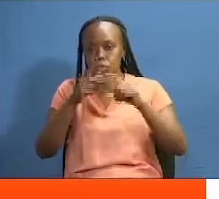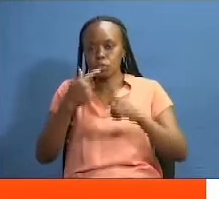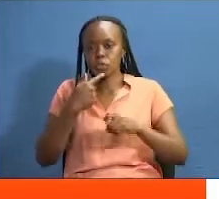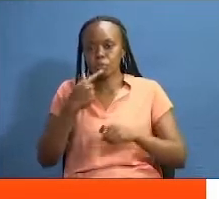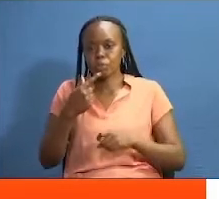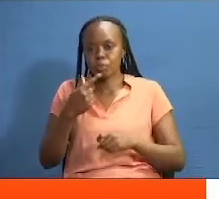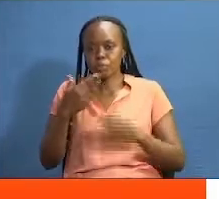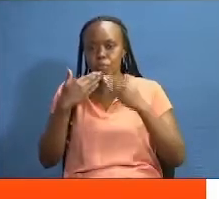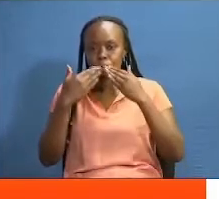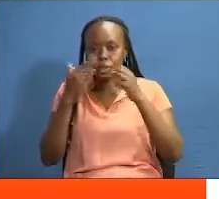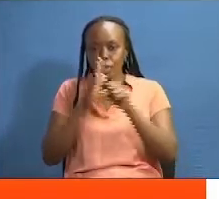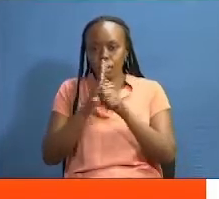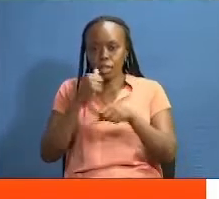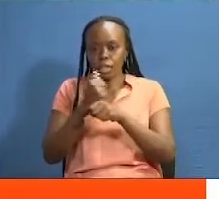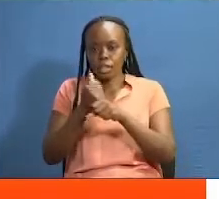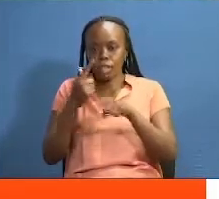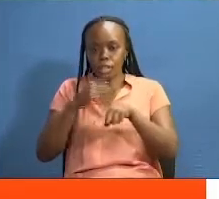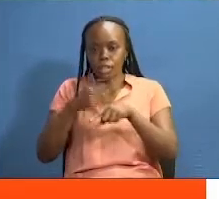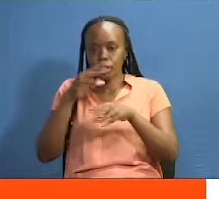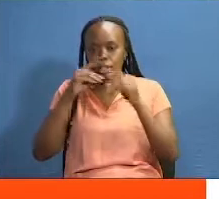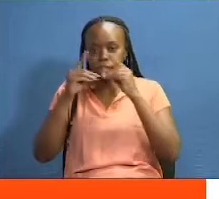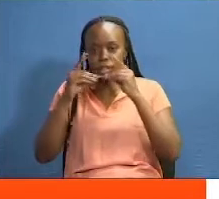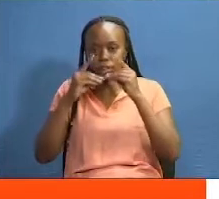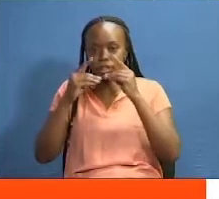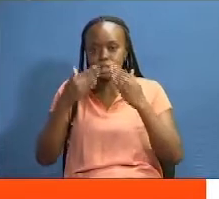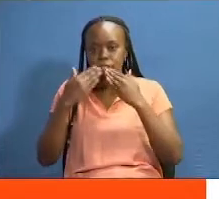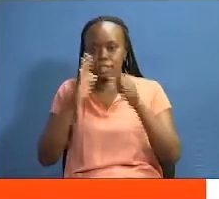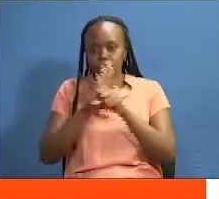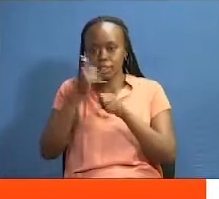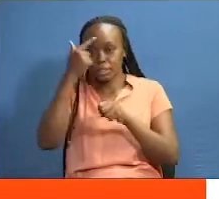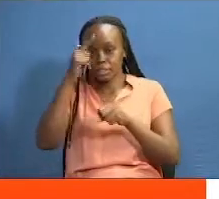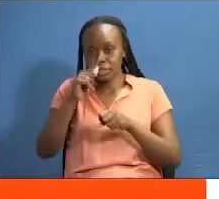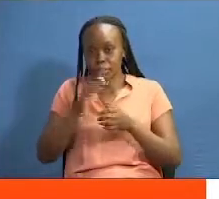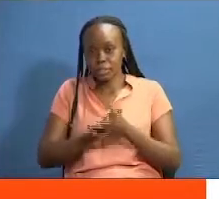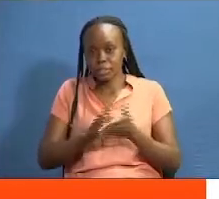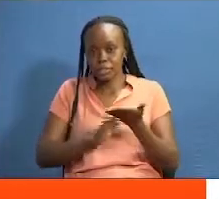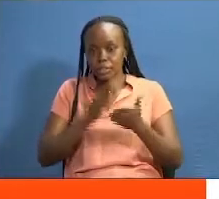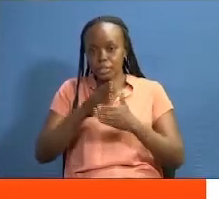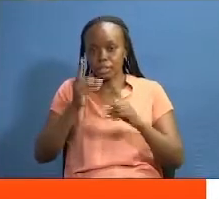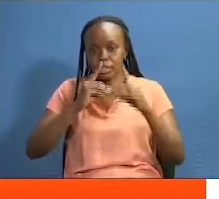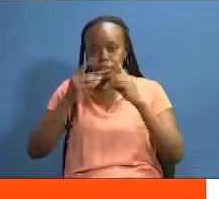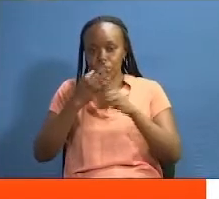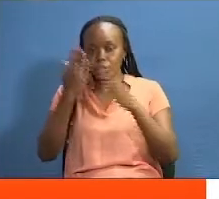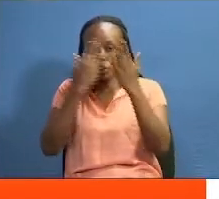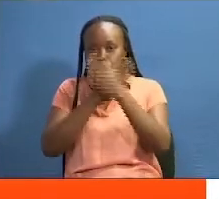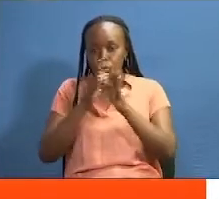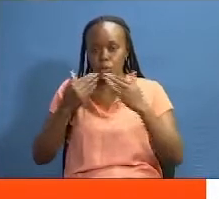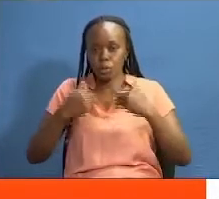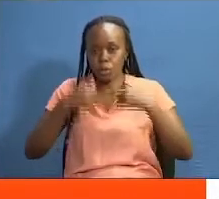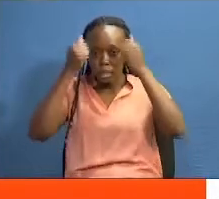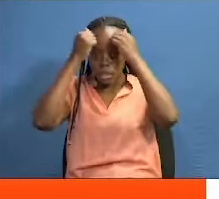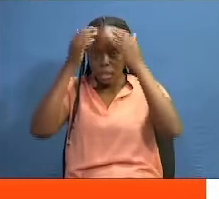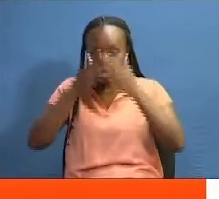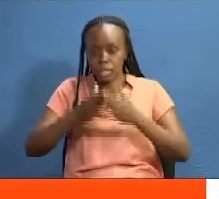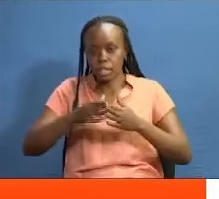Austin, thank you so much for making time for this discussion. Thank you so much. Right, now into the discussion of the night. We have had students